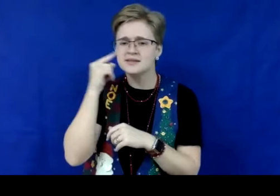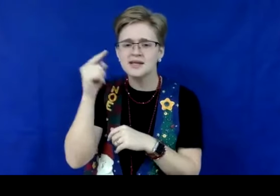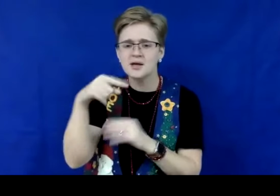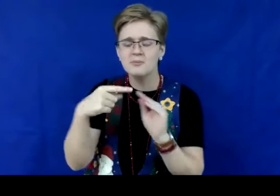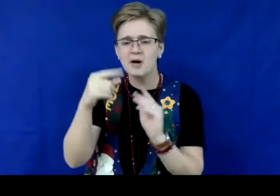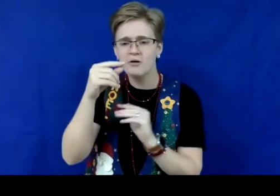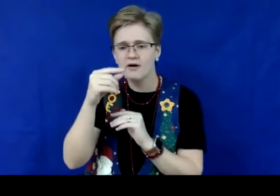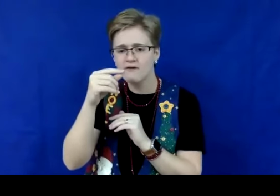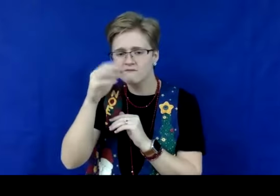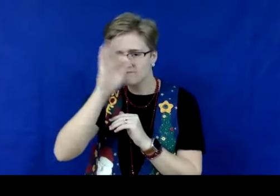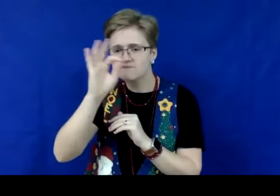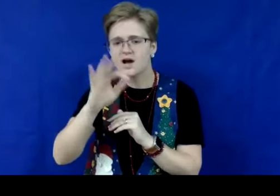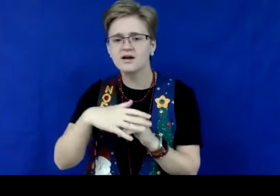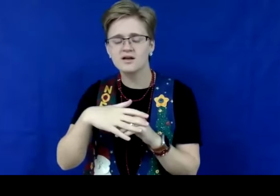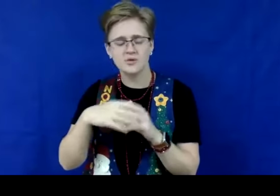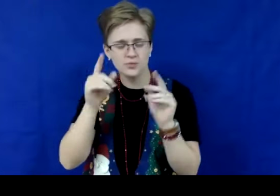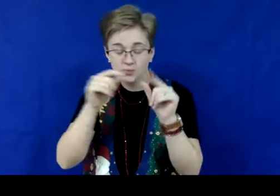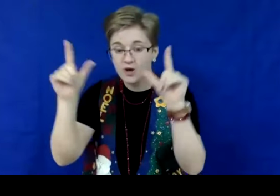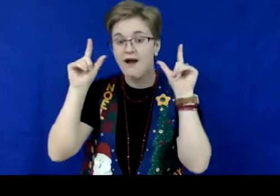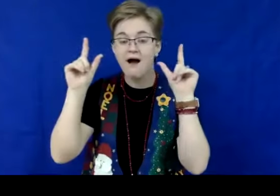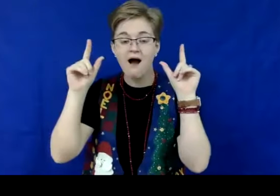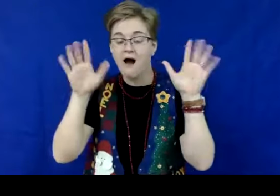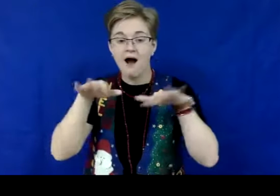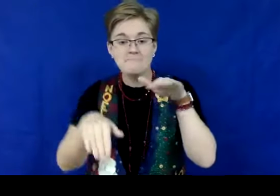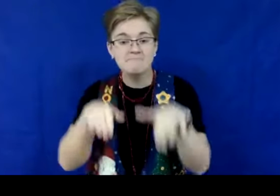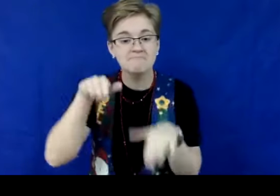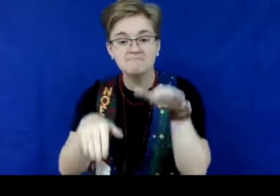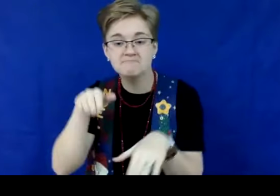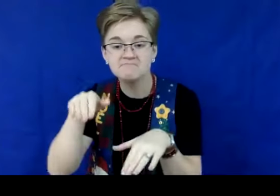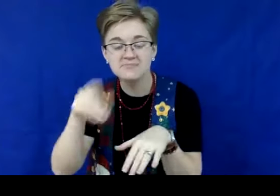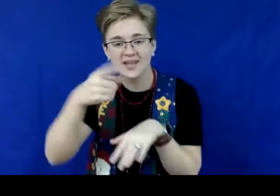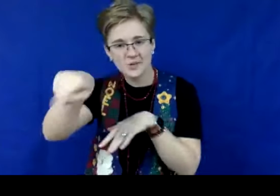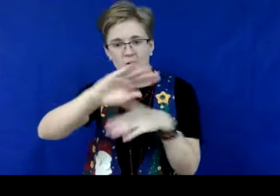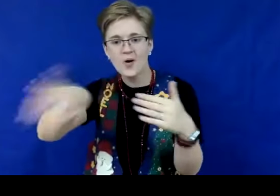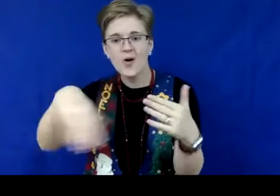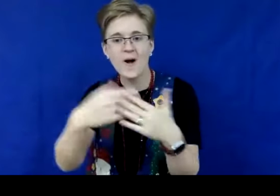together singing their own Christmas songs on Christmas Day around our tree.